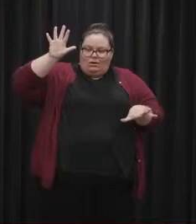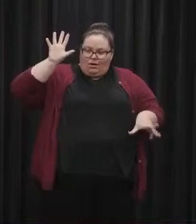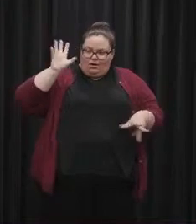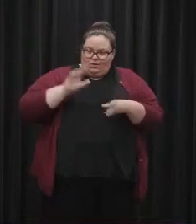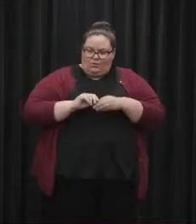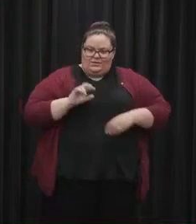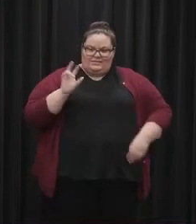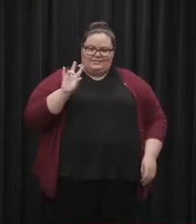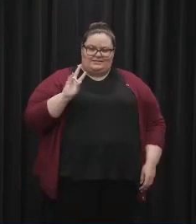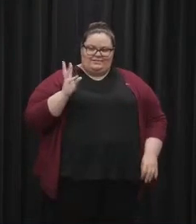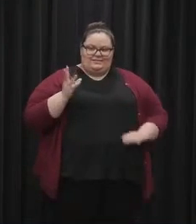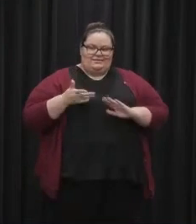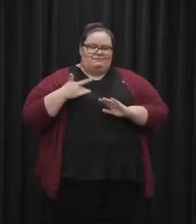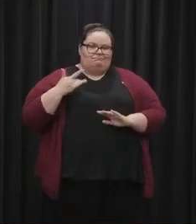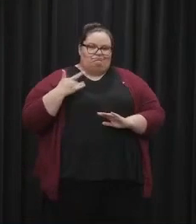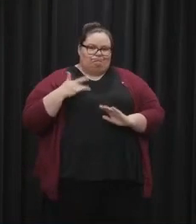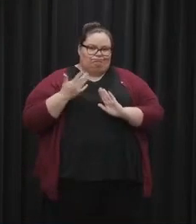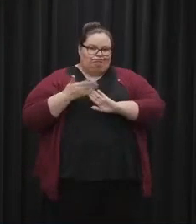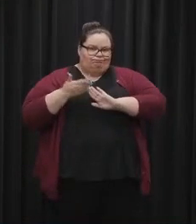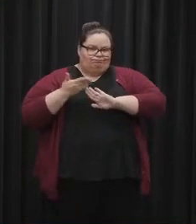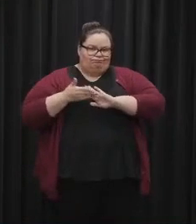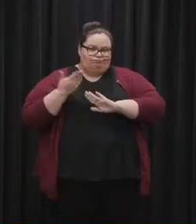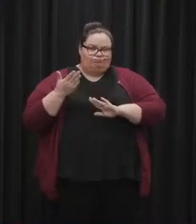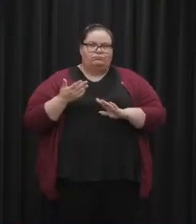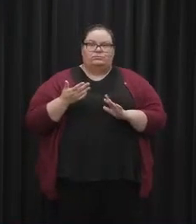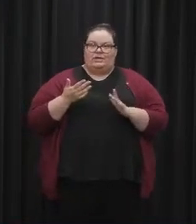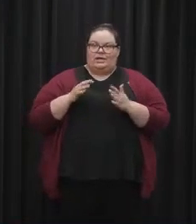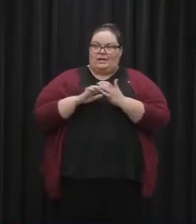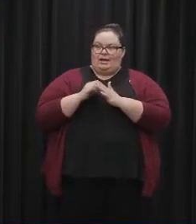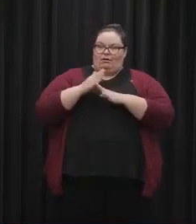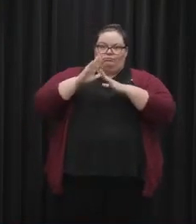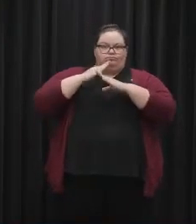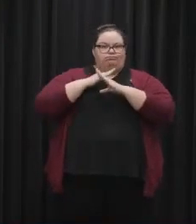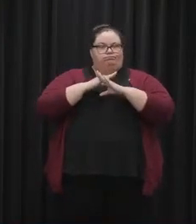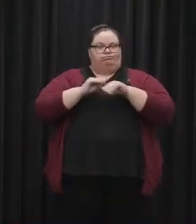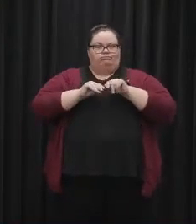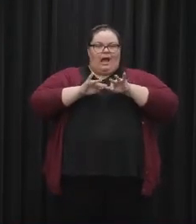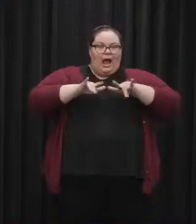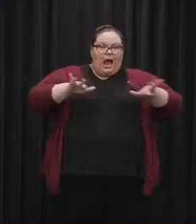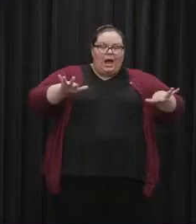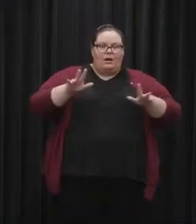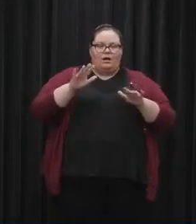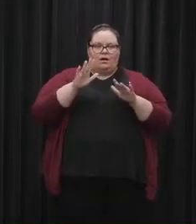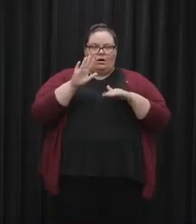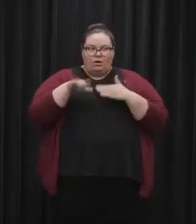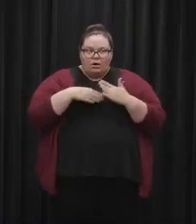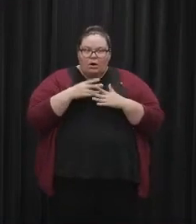incidents of community spread. And the way to prevent that community spread, obviously, is for